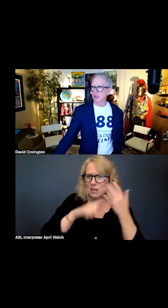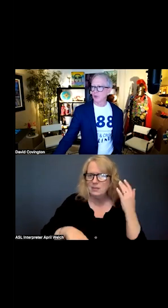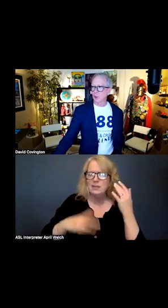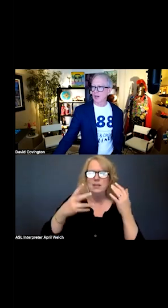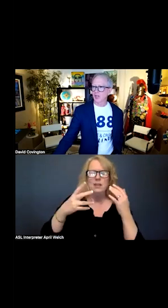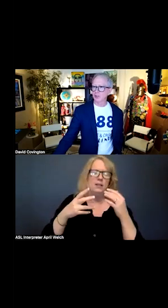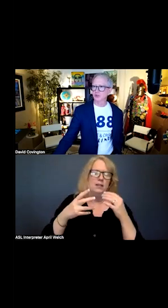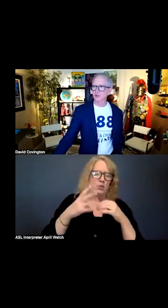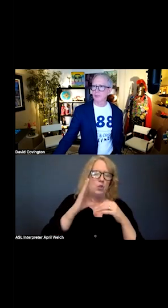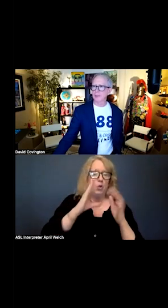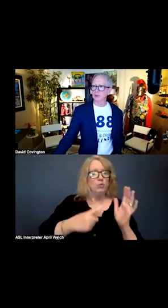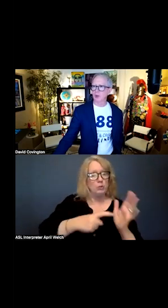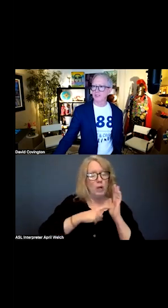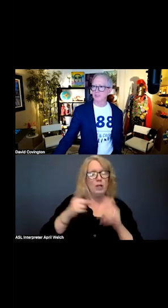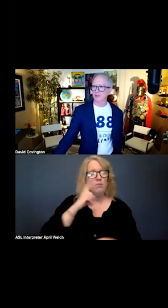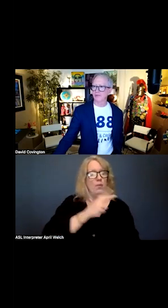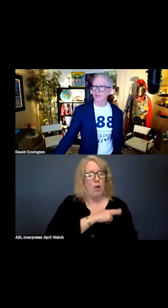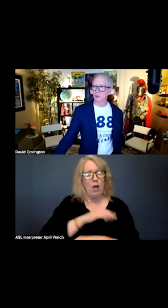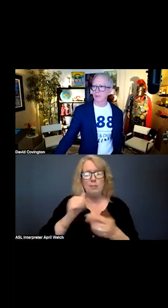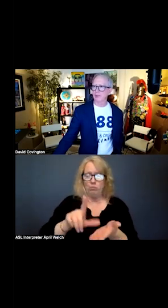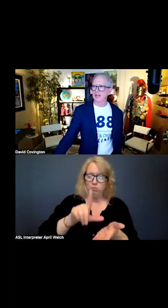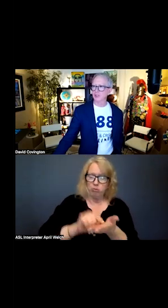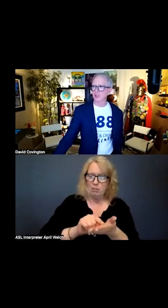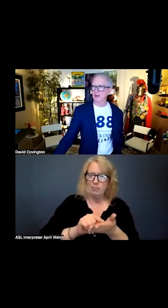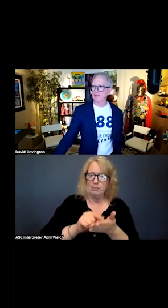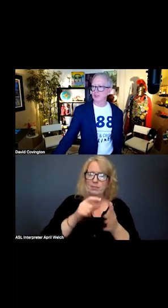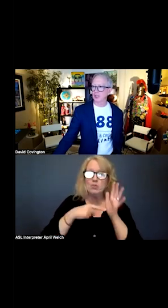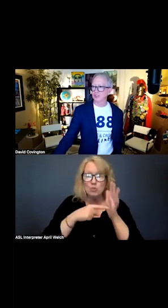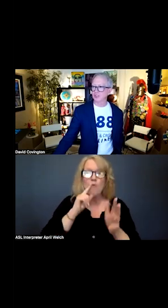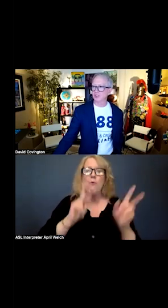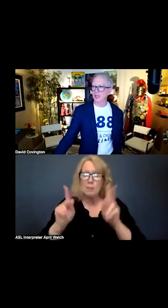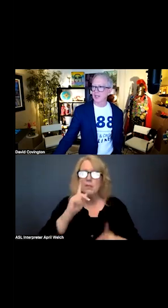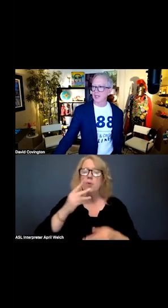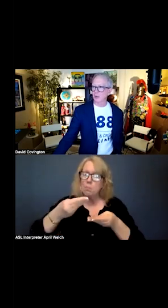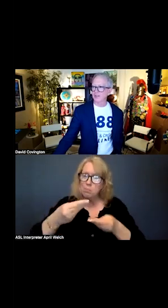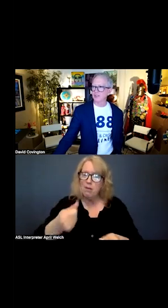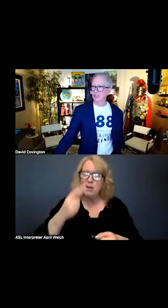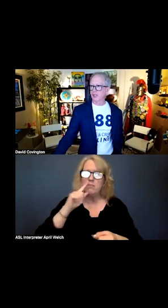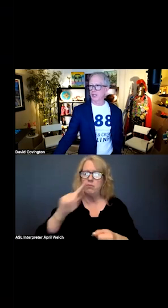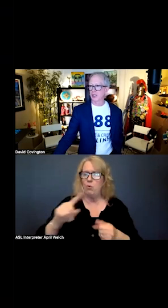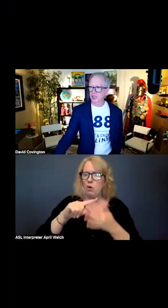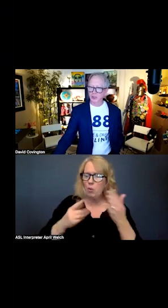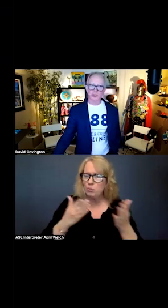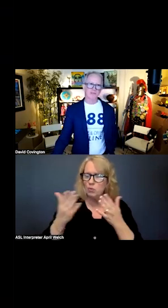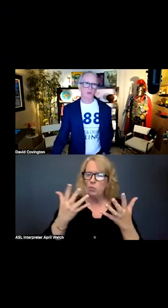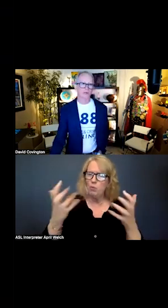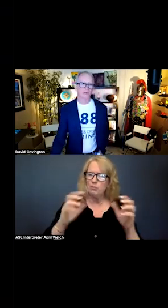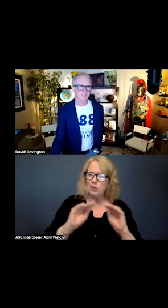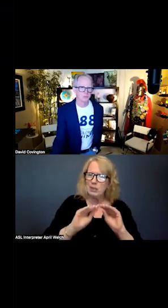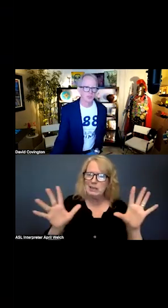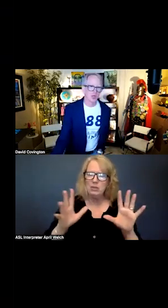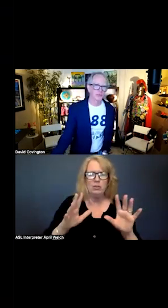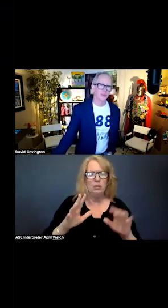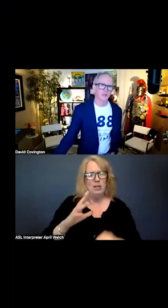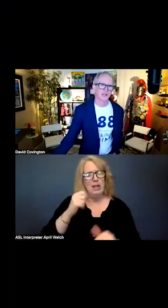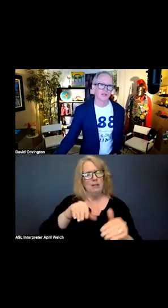order requires hospitals to publish prices that reflect what people actually pay for services in a way that's clear, straightforward, and